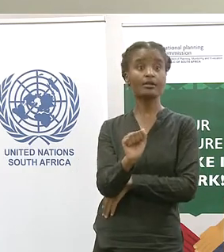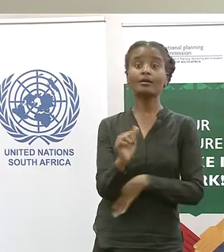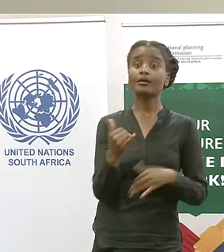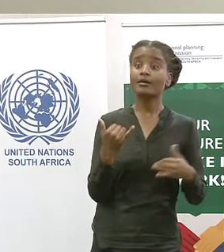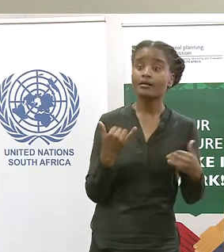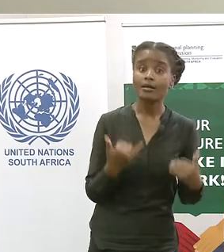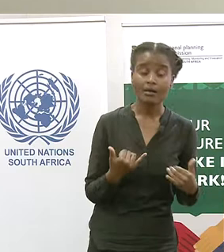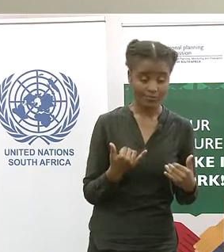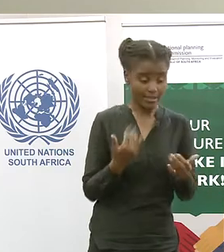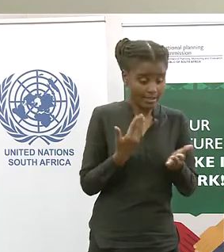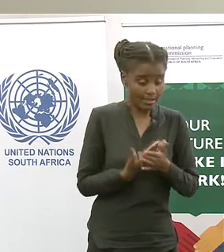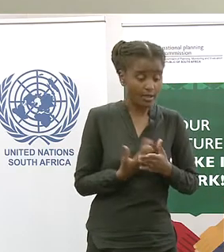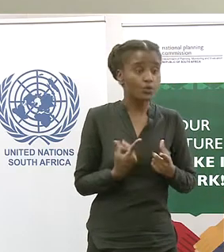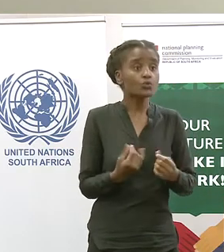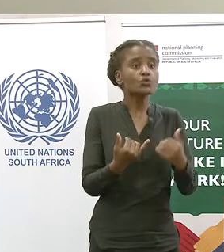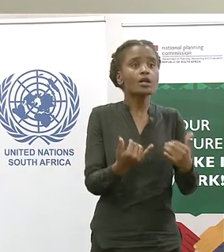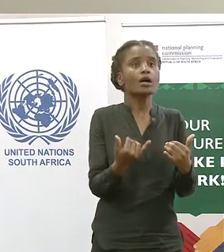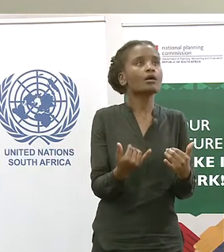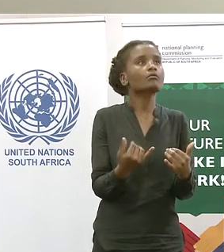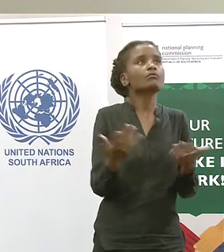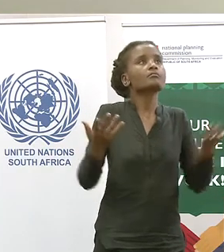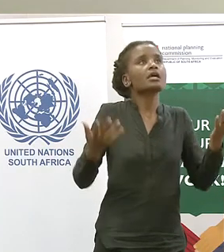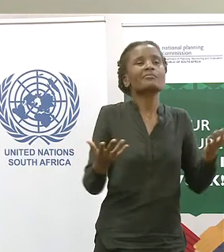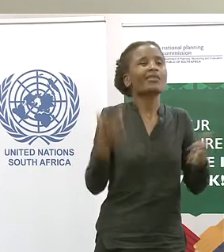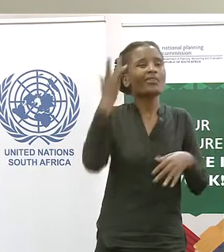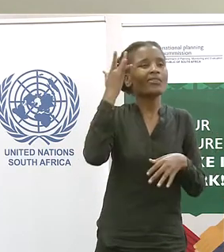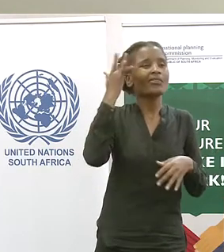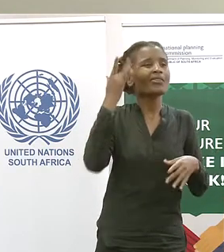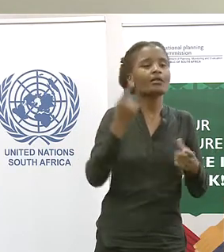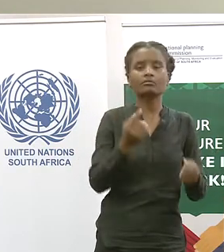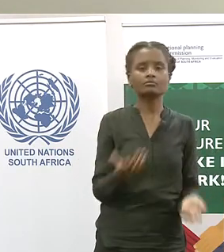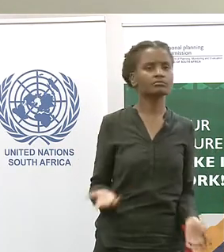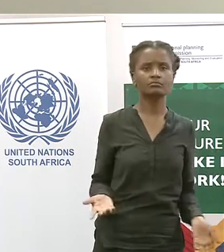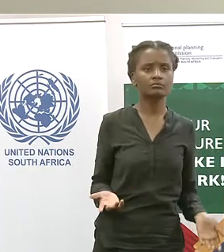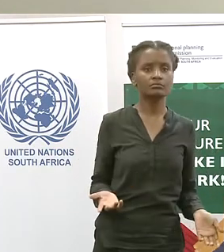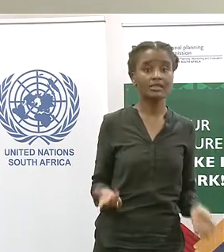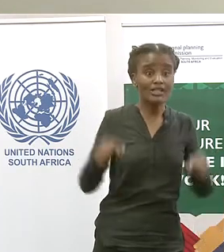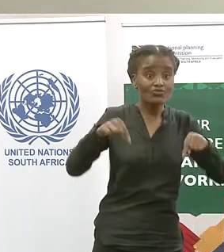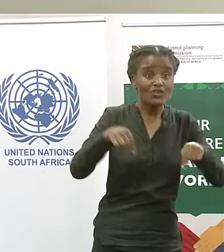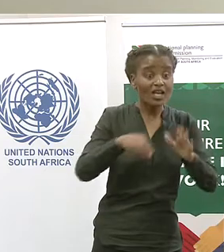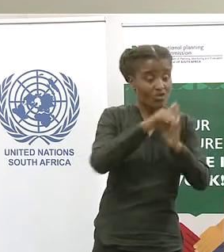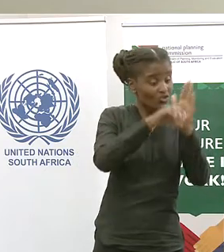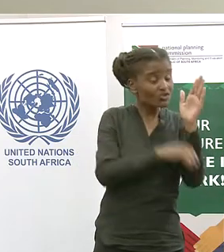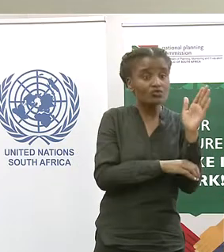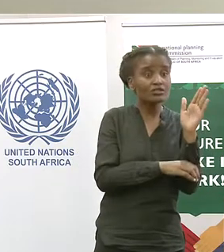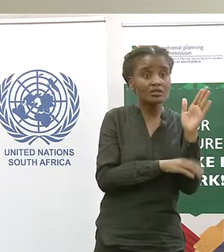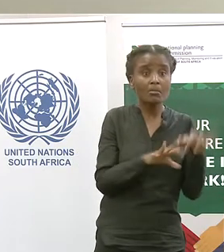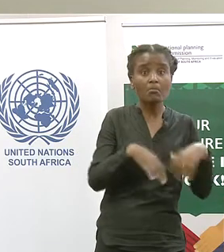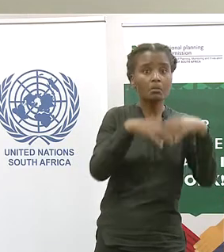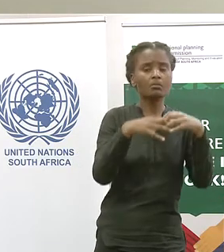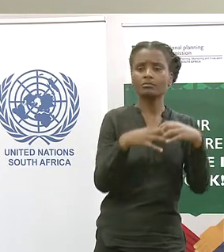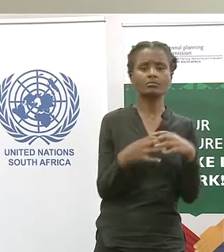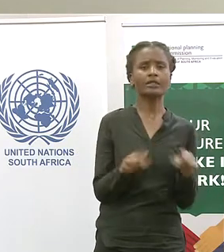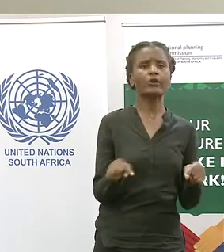manage to do. You can't come up with the same constitution today. That's how difficult life is, and that's how life